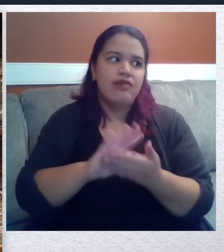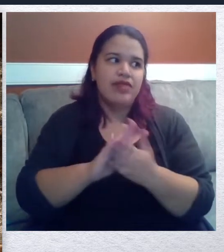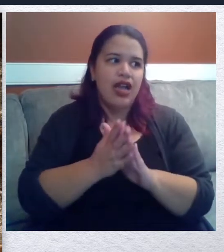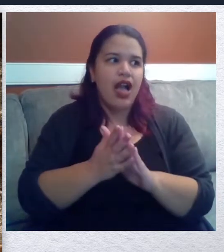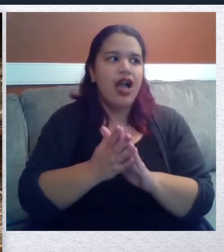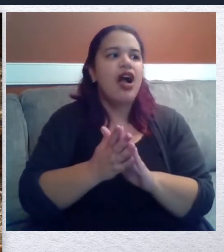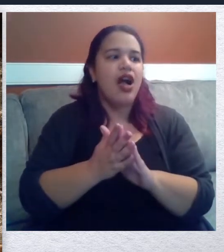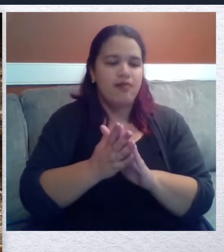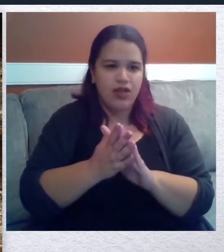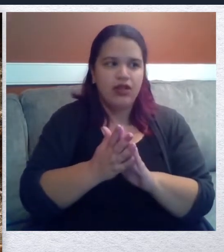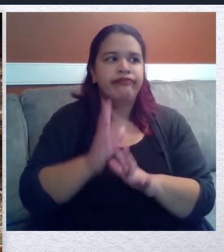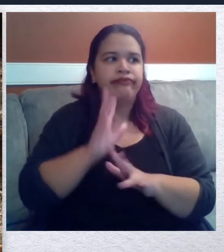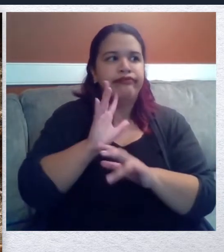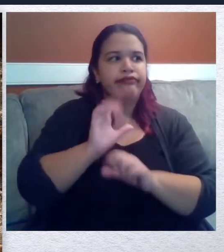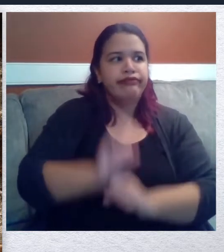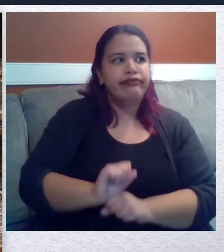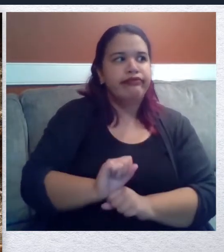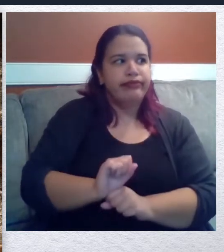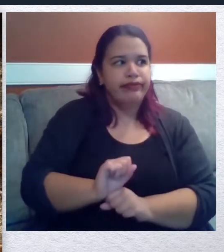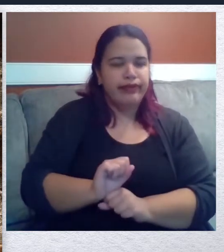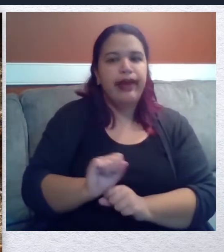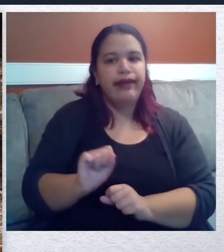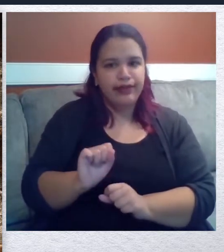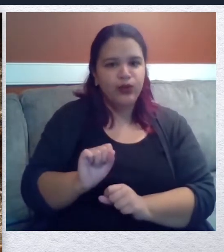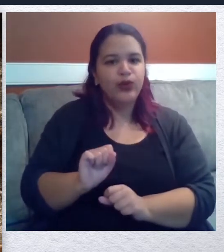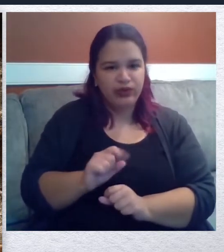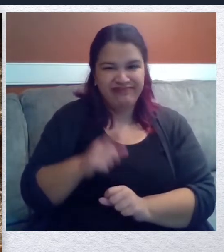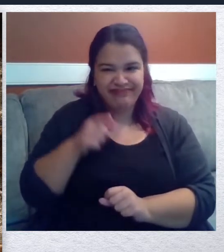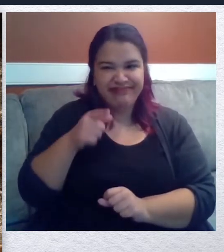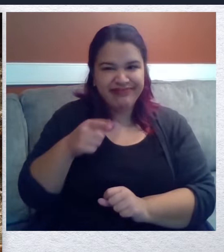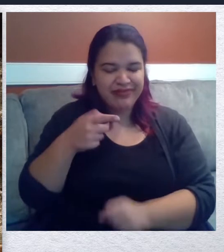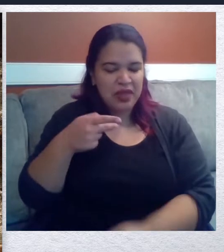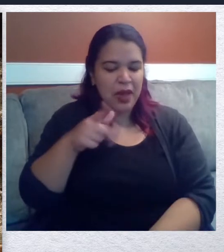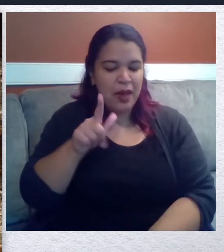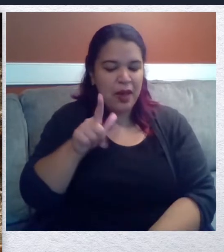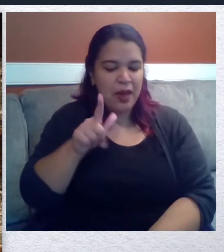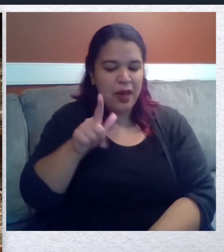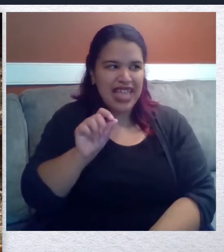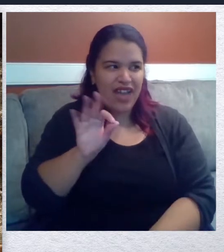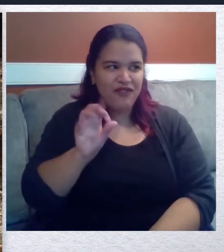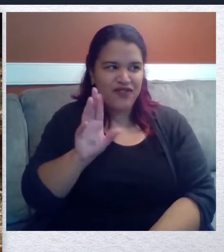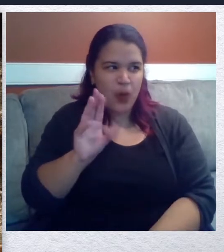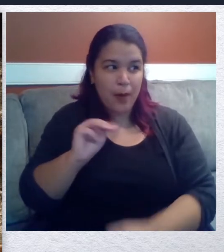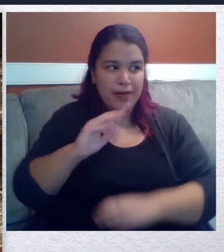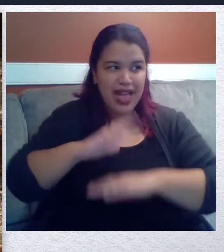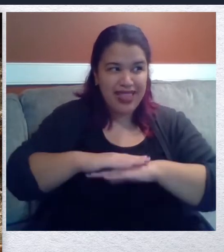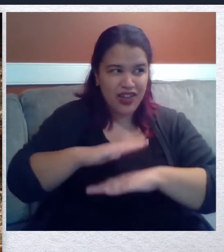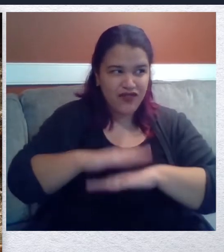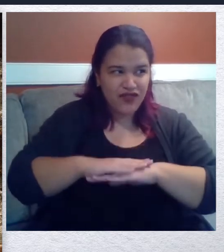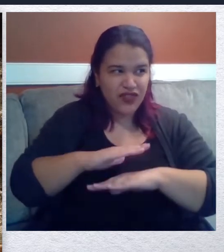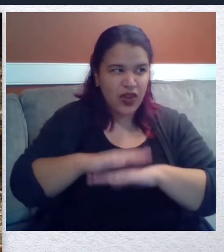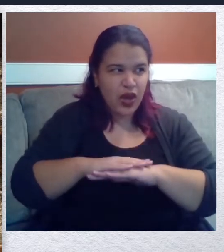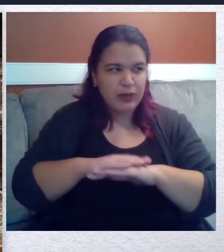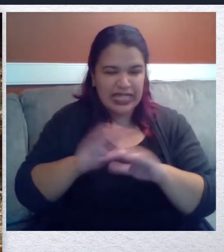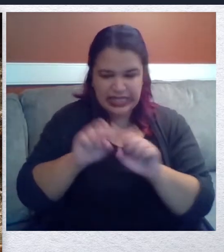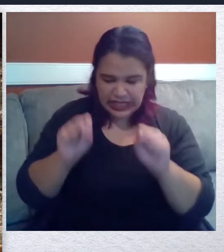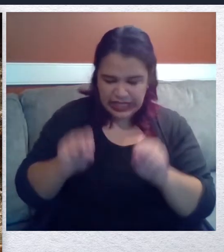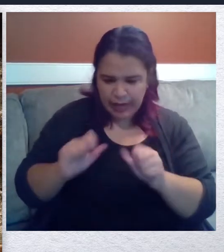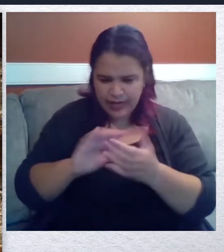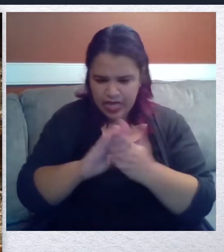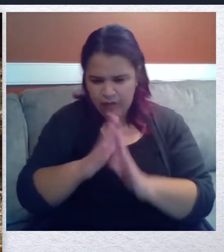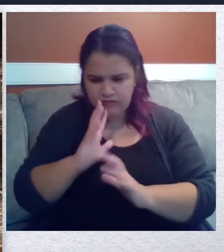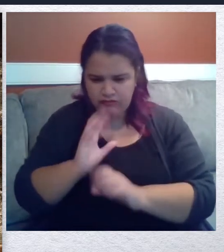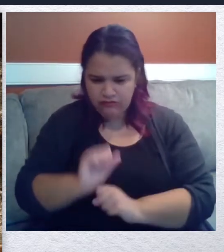in depth what we talked about earlier about setting up and using Microsoft Teams. Take the time to go through it a couple